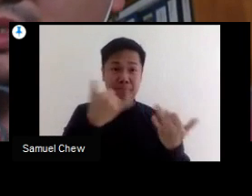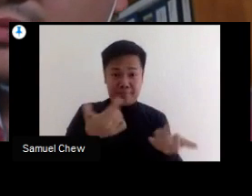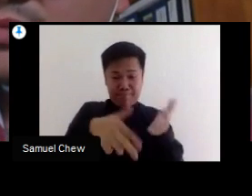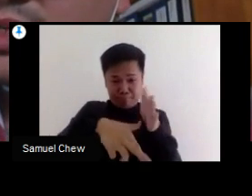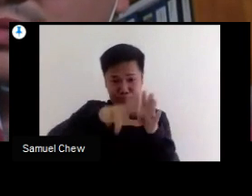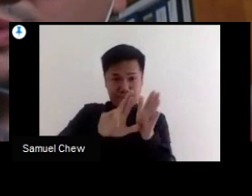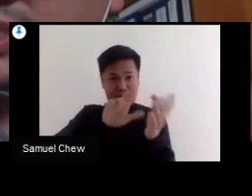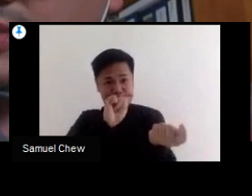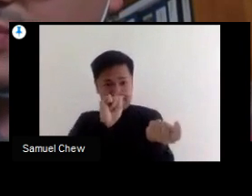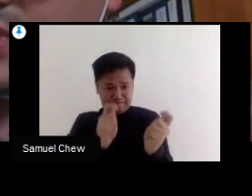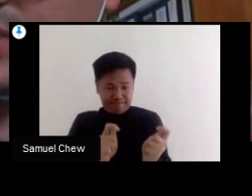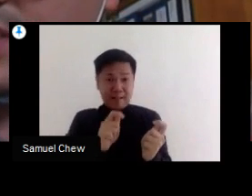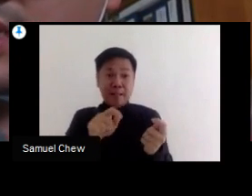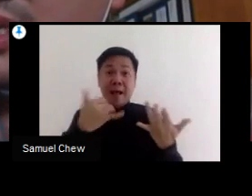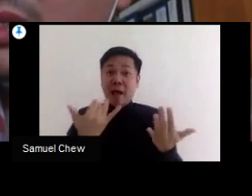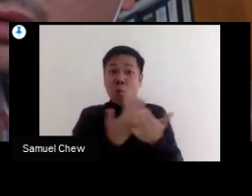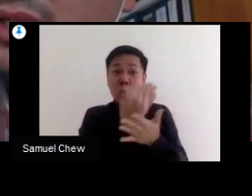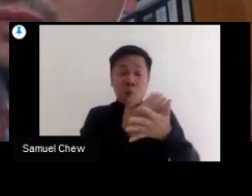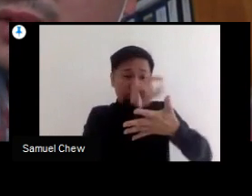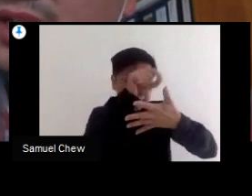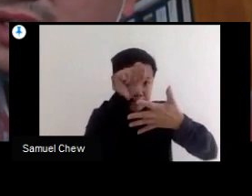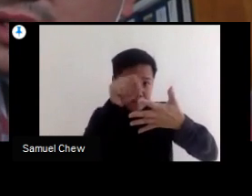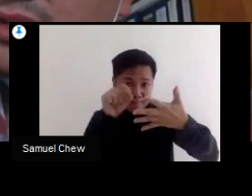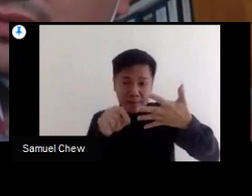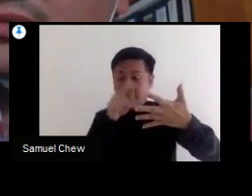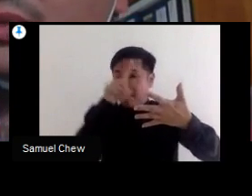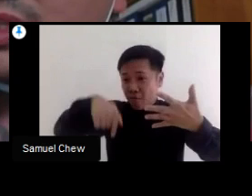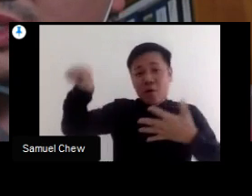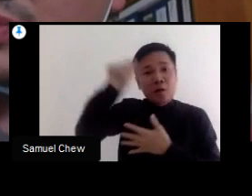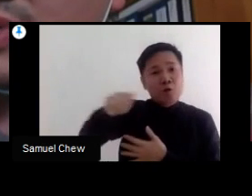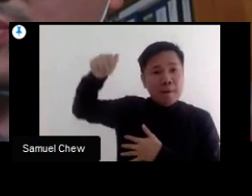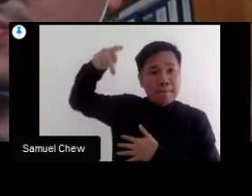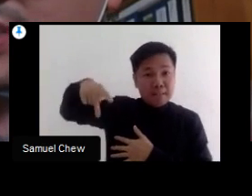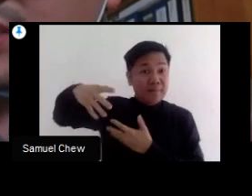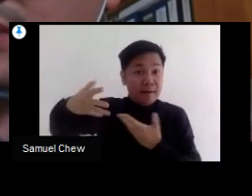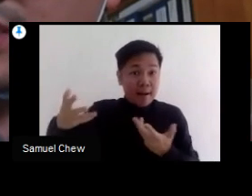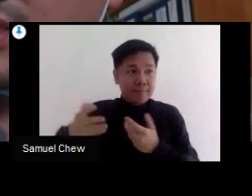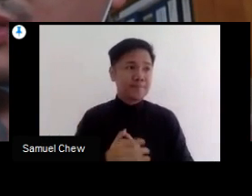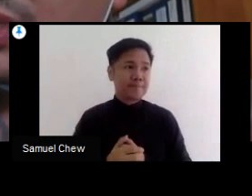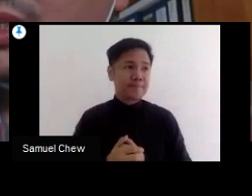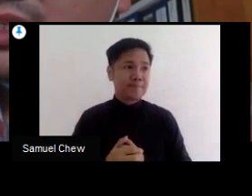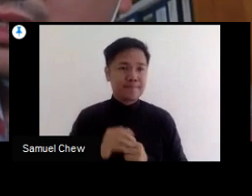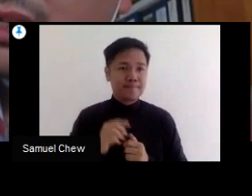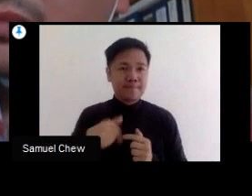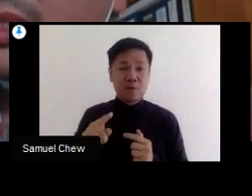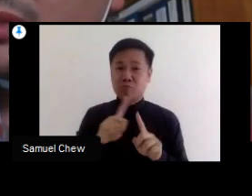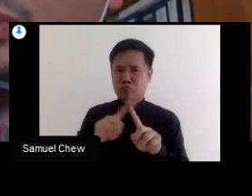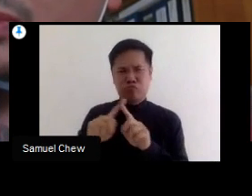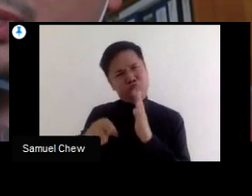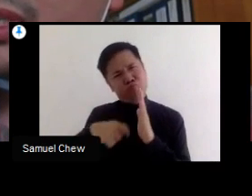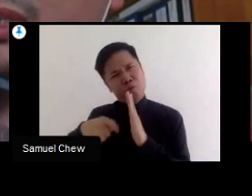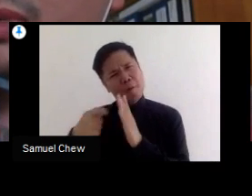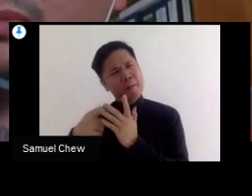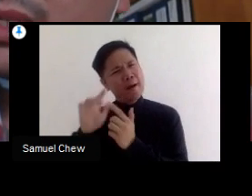Pacific Indicator Framework for monitoring progress towards the implementation of the Program of Action of the International Conference